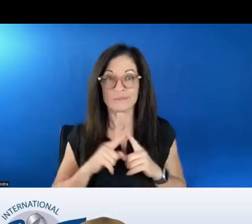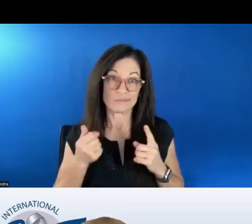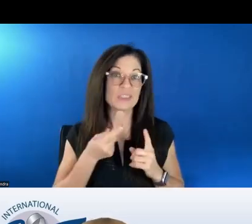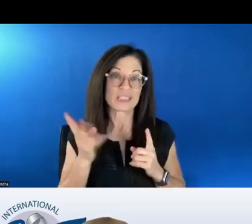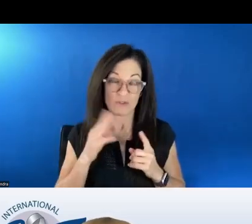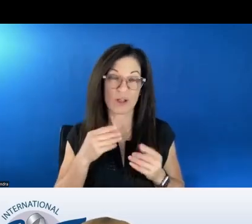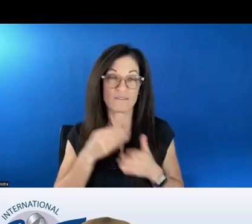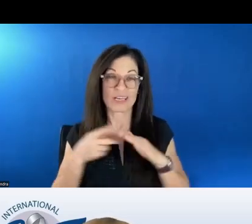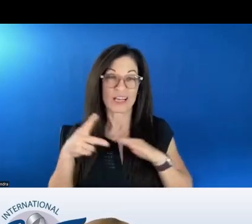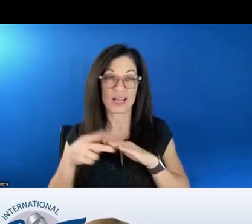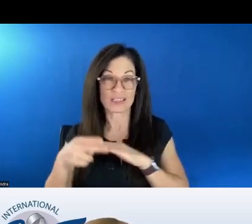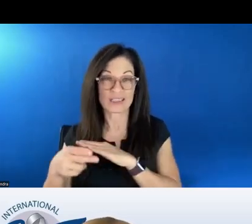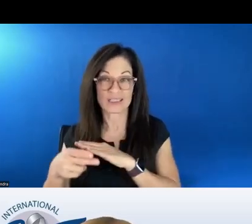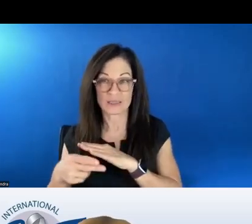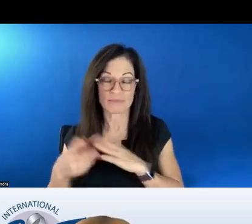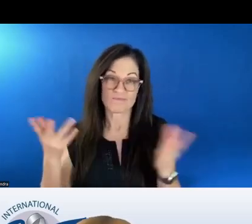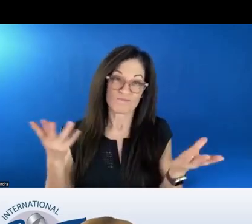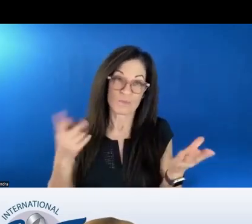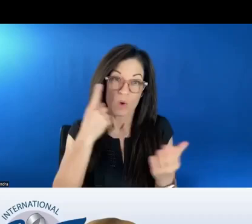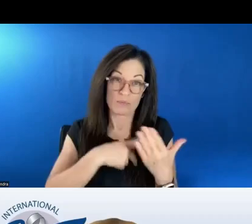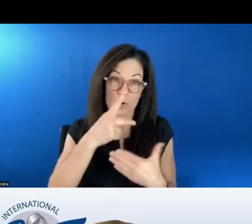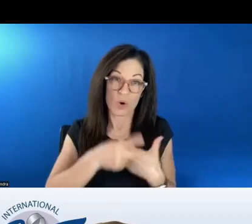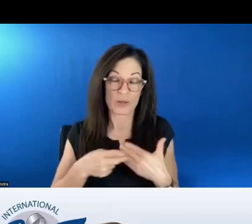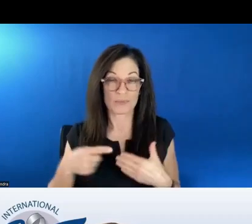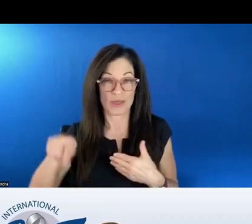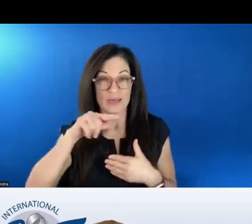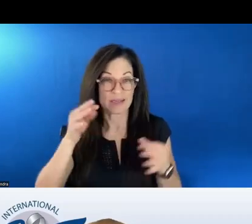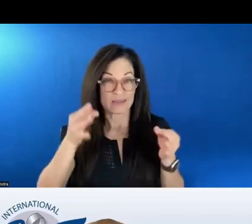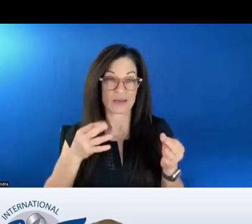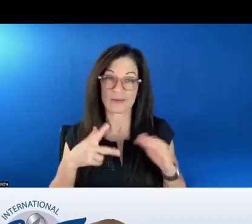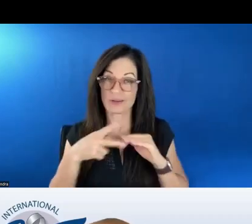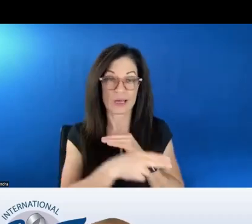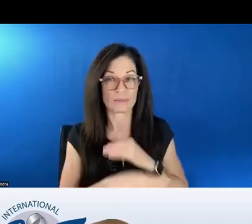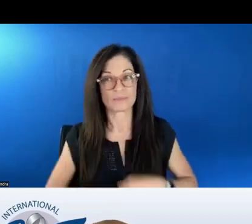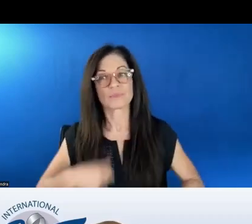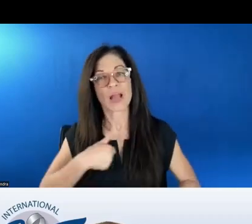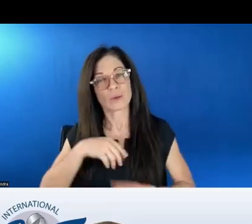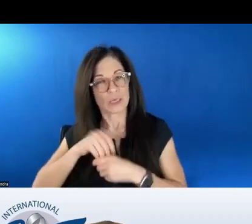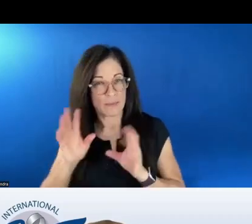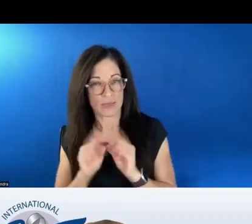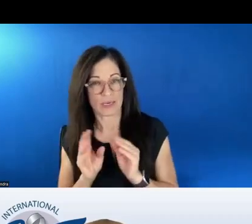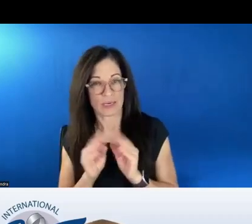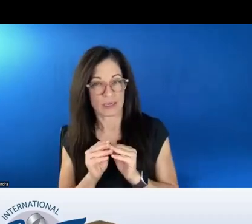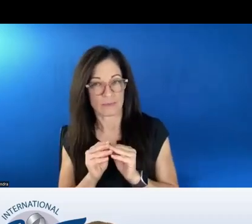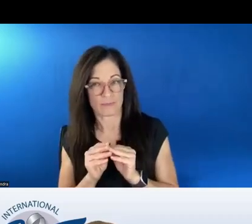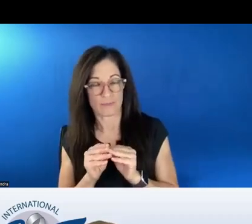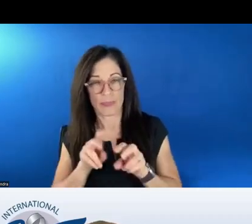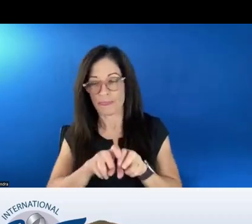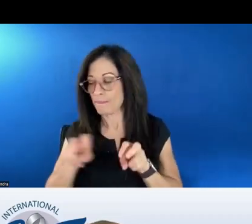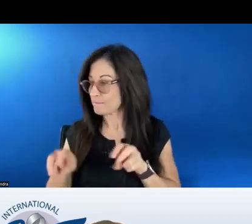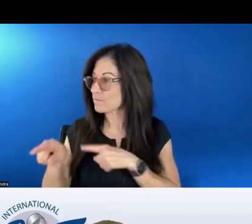funding cuts, and that was one program they decided to cut. I happened to be in a meeting where I was sitting next to a